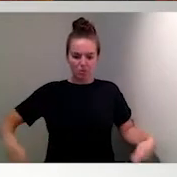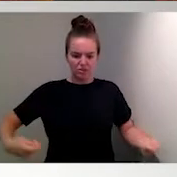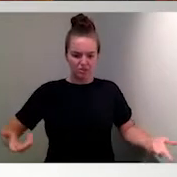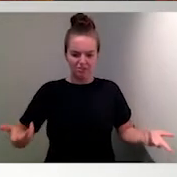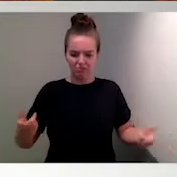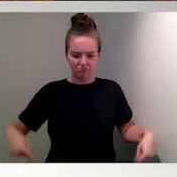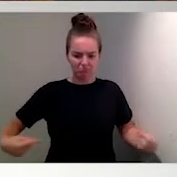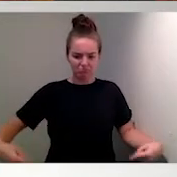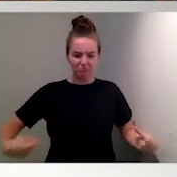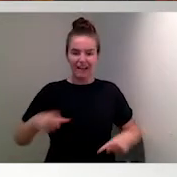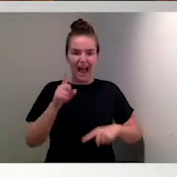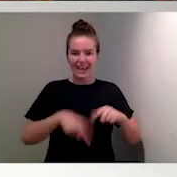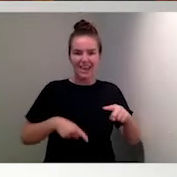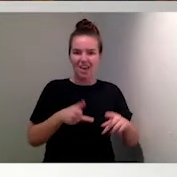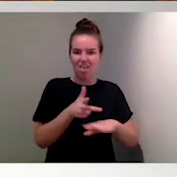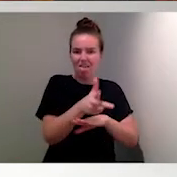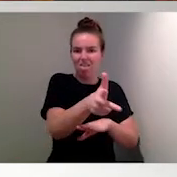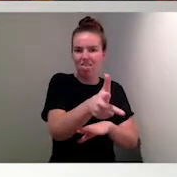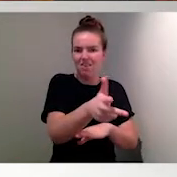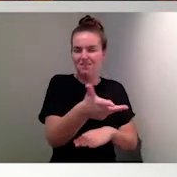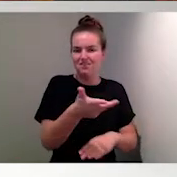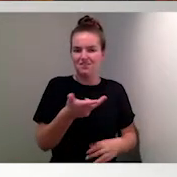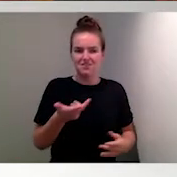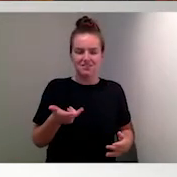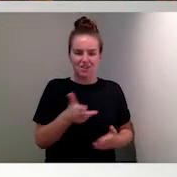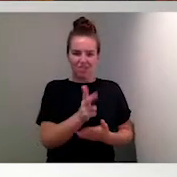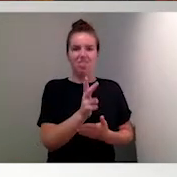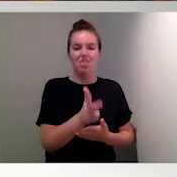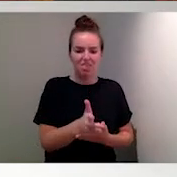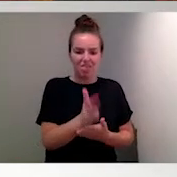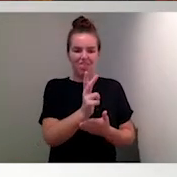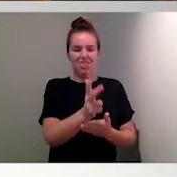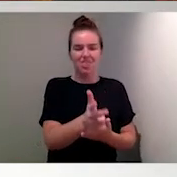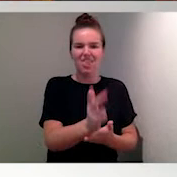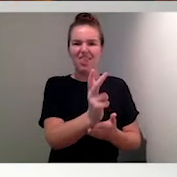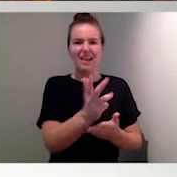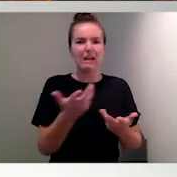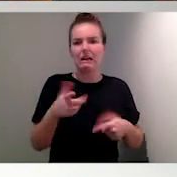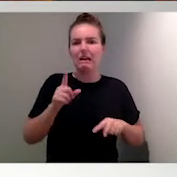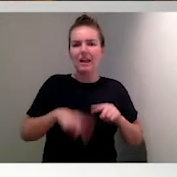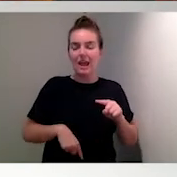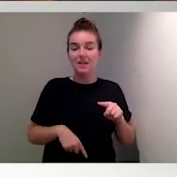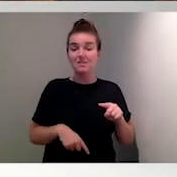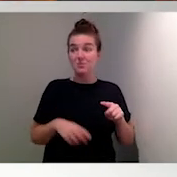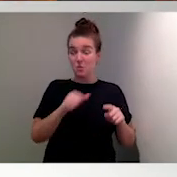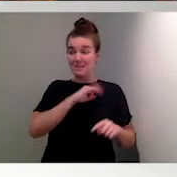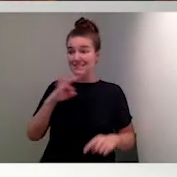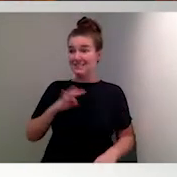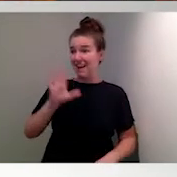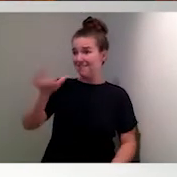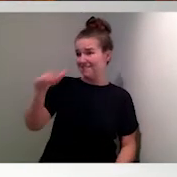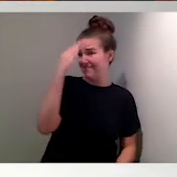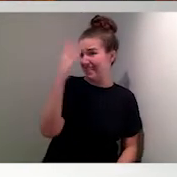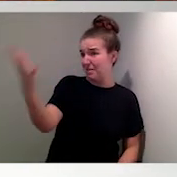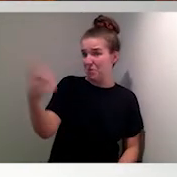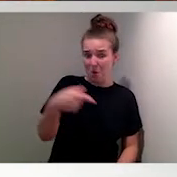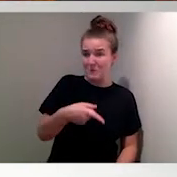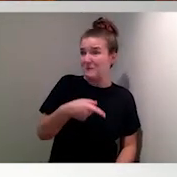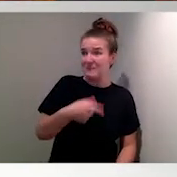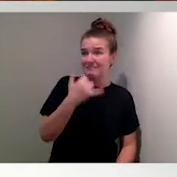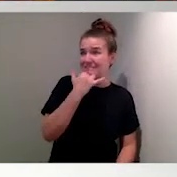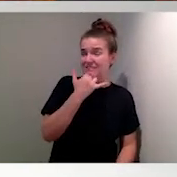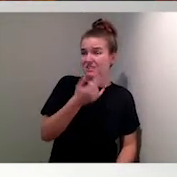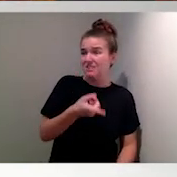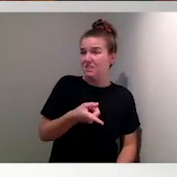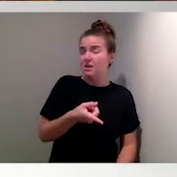So I told the resort staff about it, and within an hour, there were people there filling in the gaps with sand, and